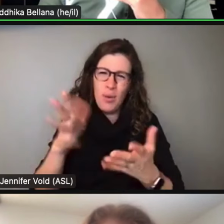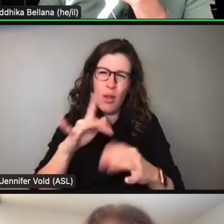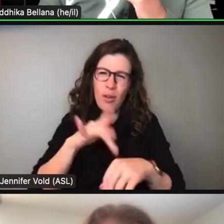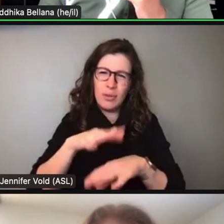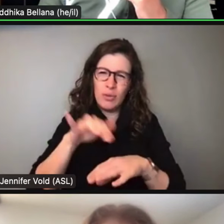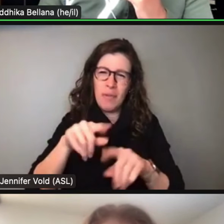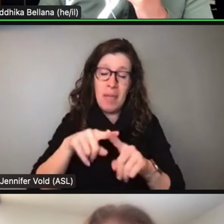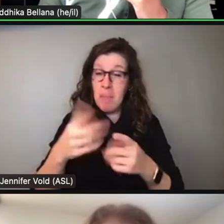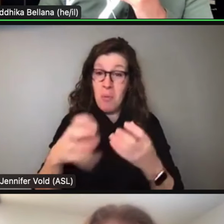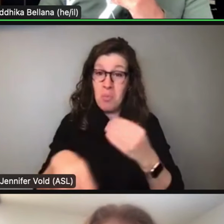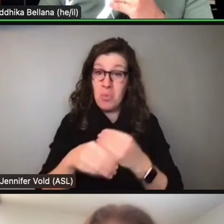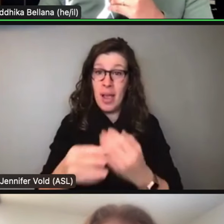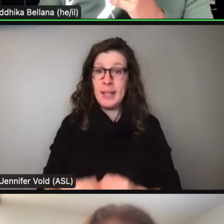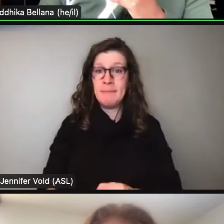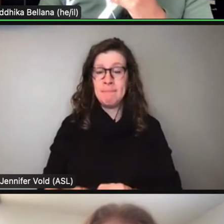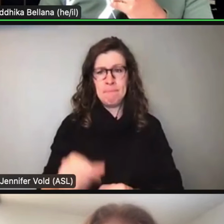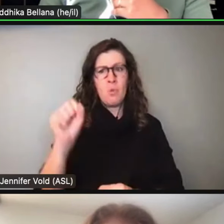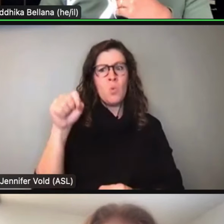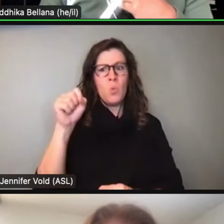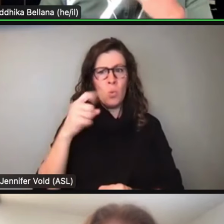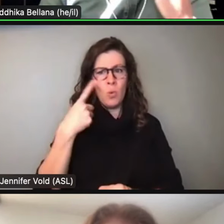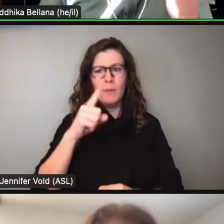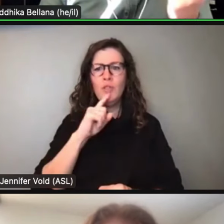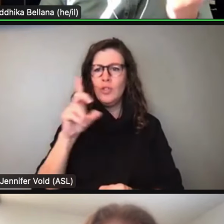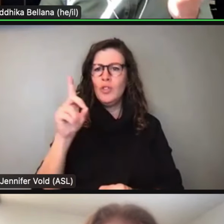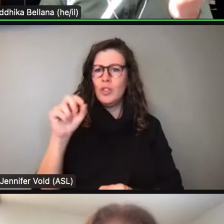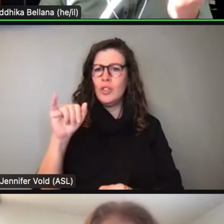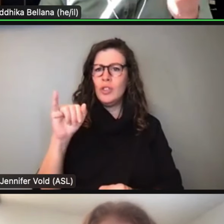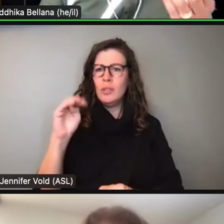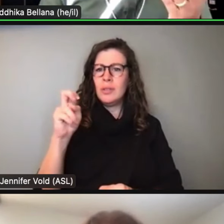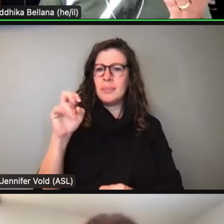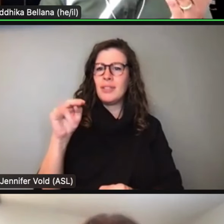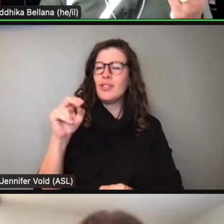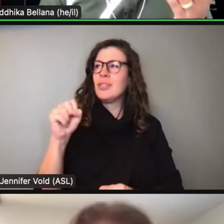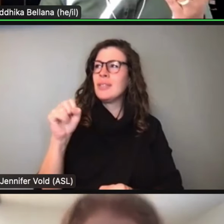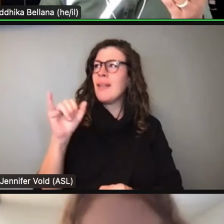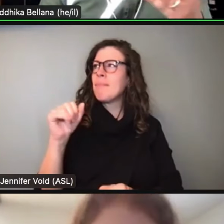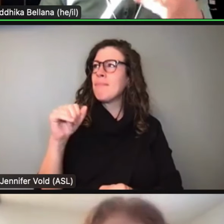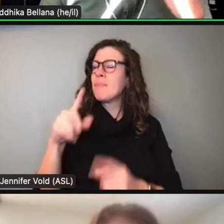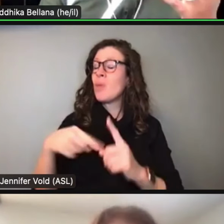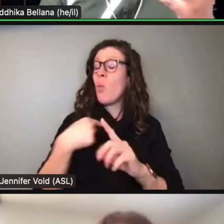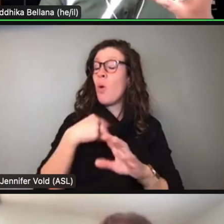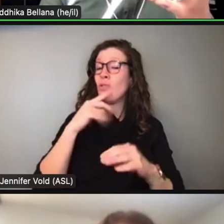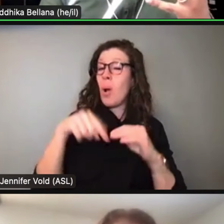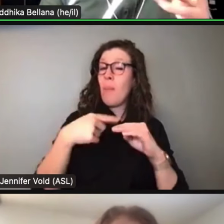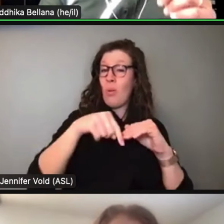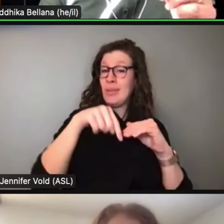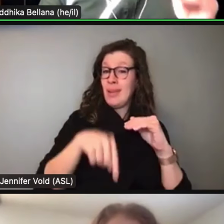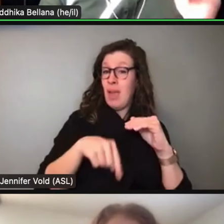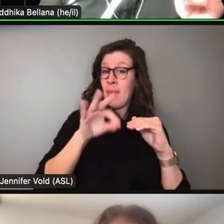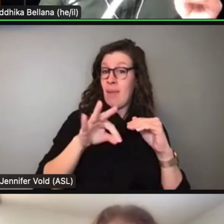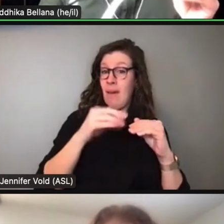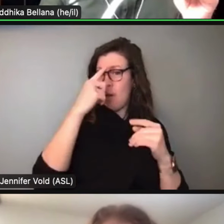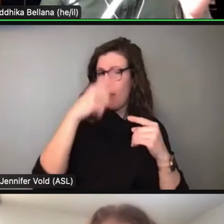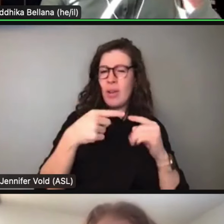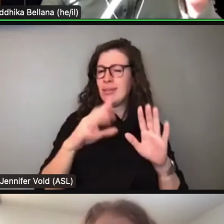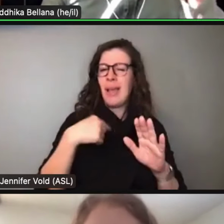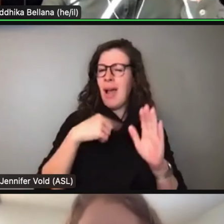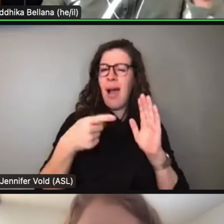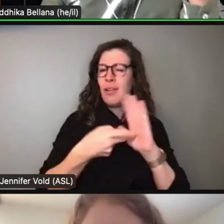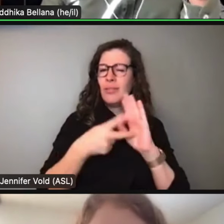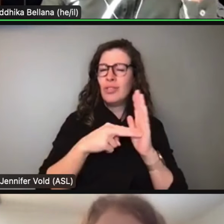for sure the dimensions by which, like, when I talk about depth of processing, I just mean the number